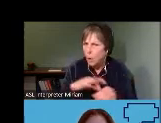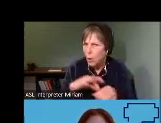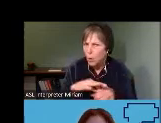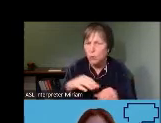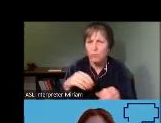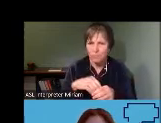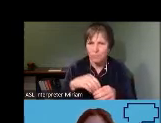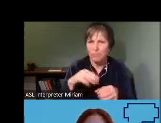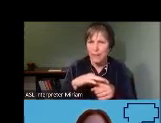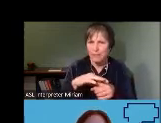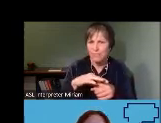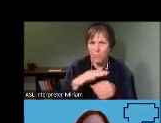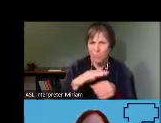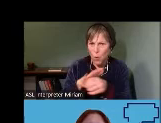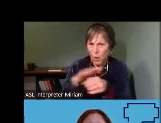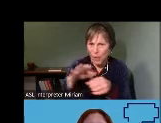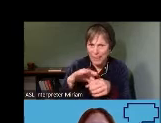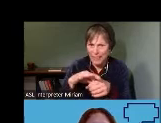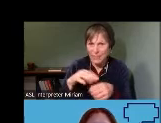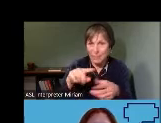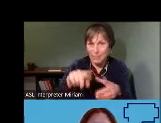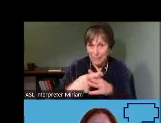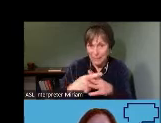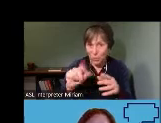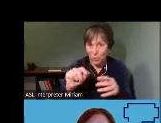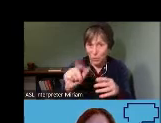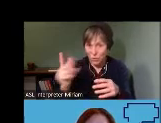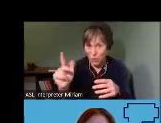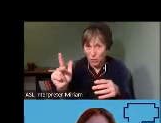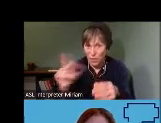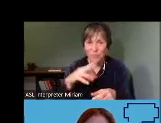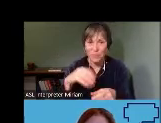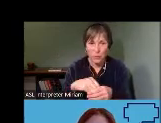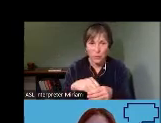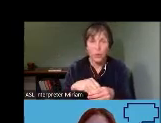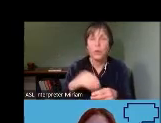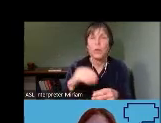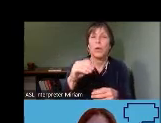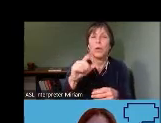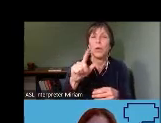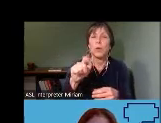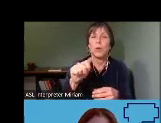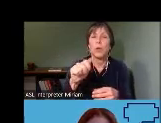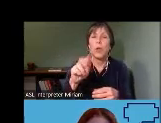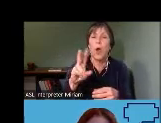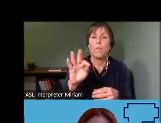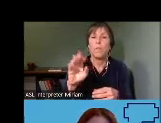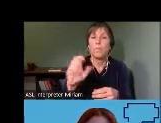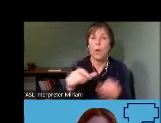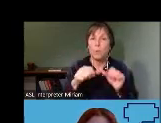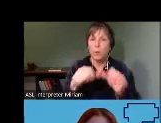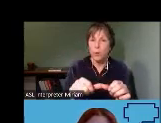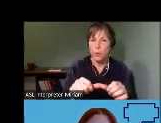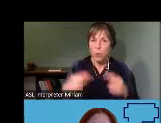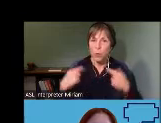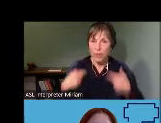starting in 2023 this includes lawful permanent residents it includes holders of temporary work visas it